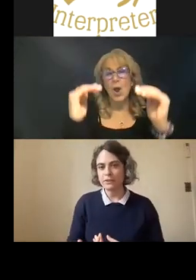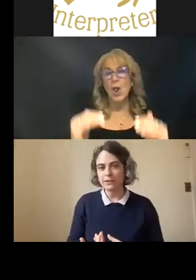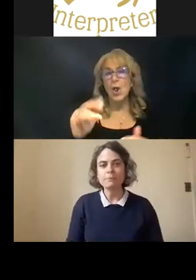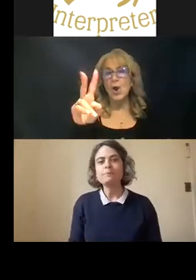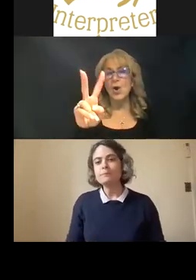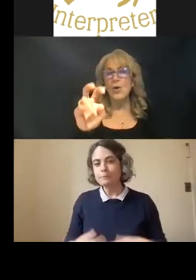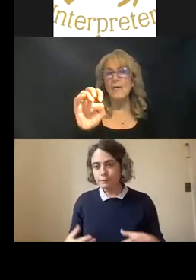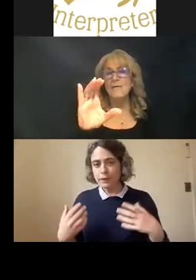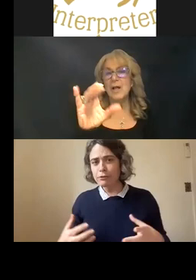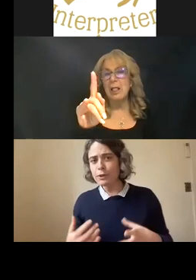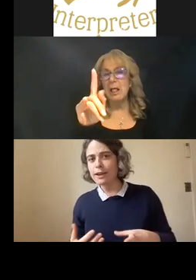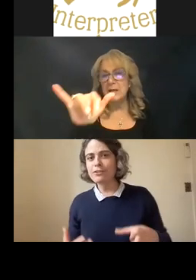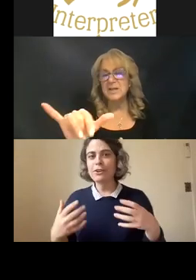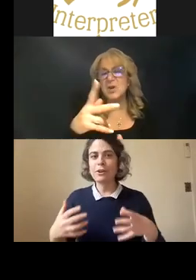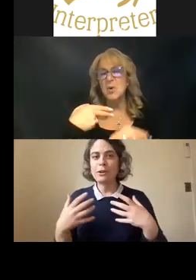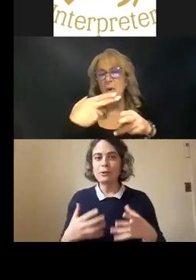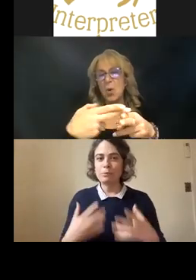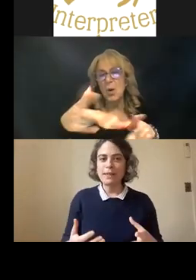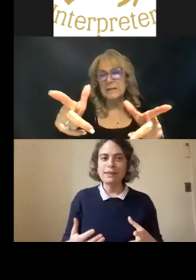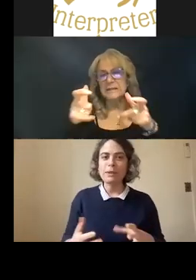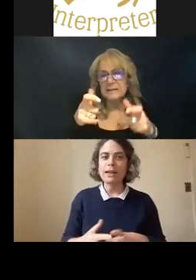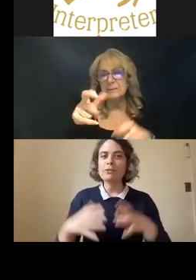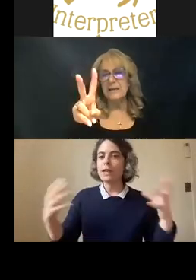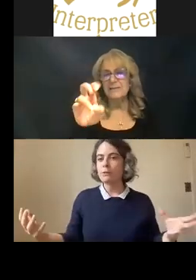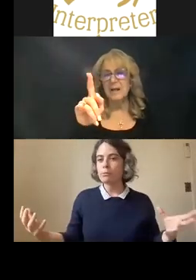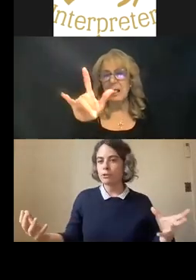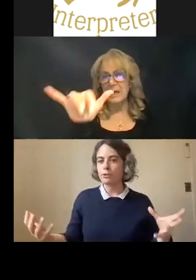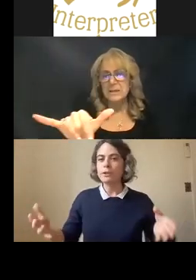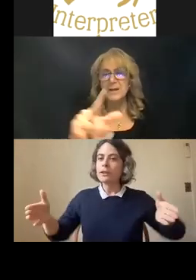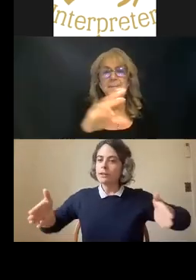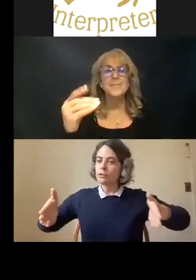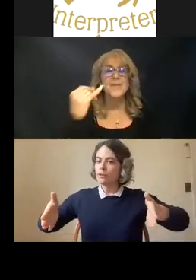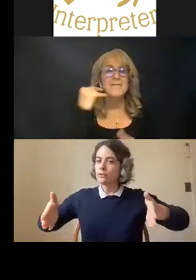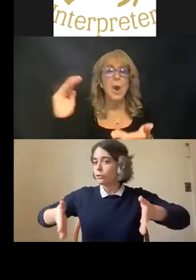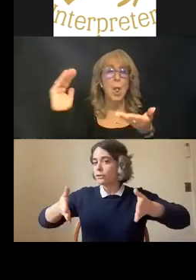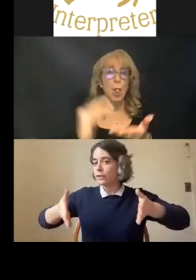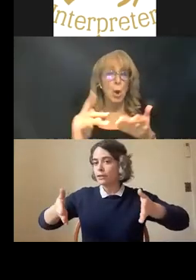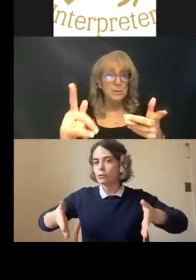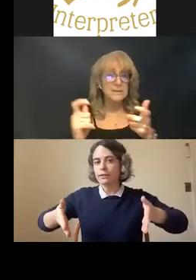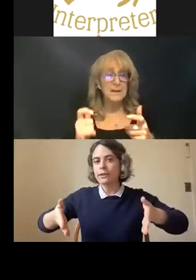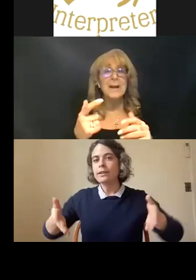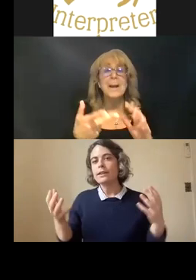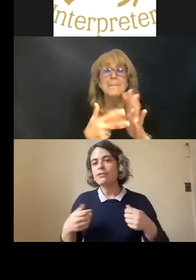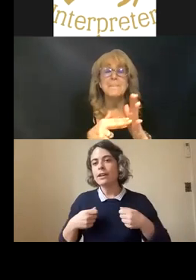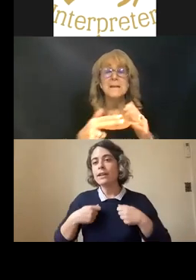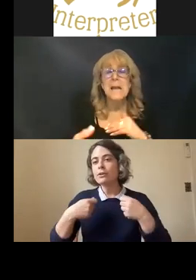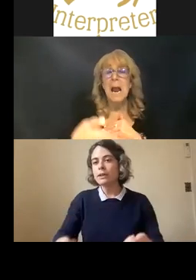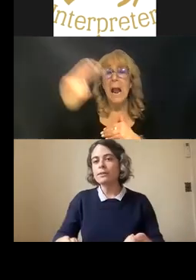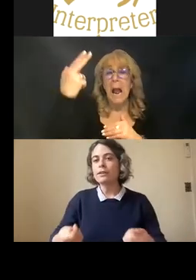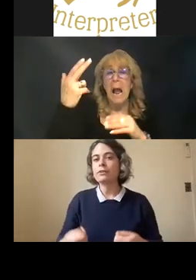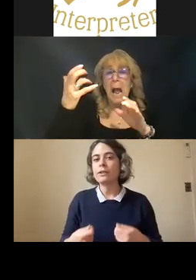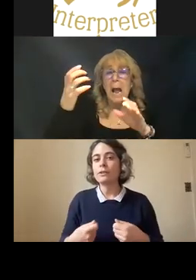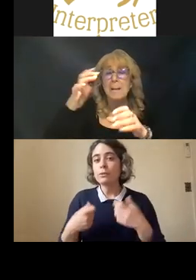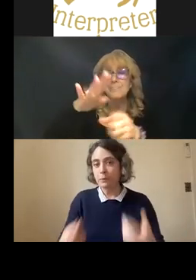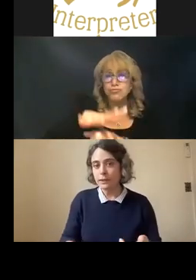speed velocity. If we have a low speed, we have a high pressure and the sheets are just staying straight. Now, if I